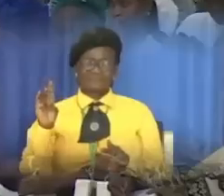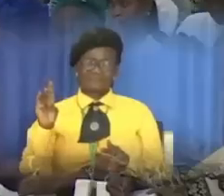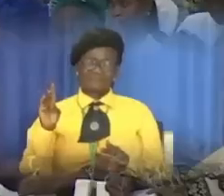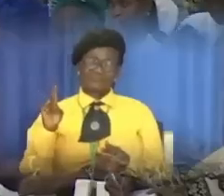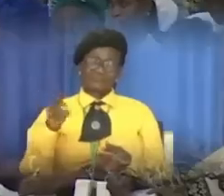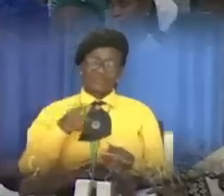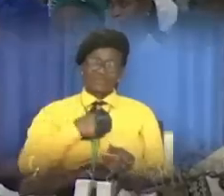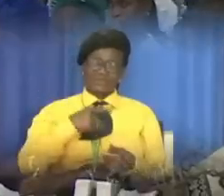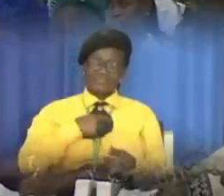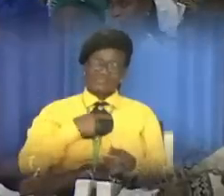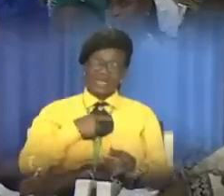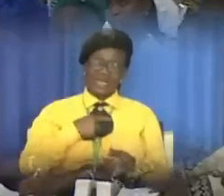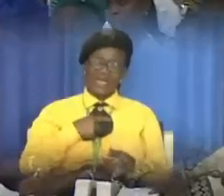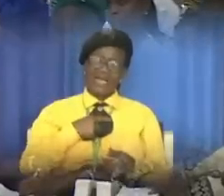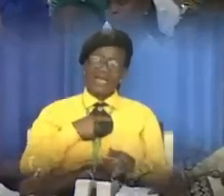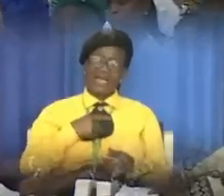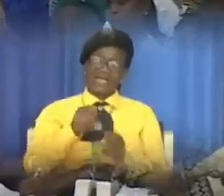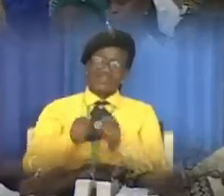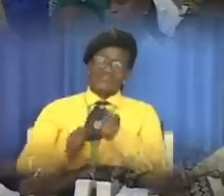Peter had fished